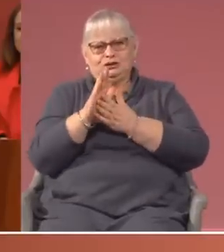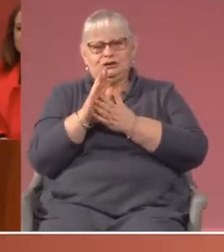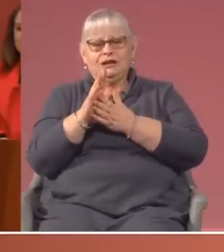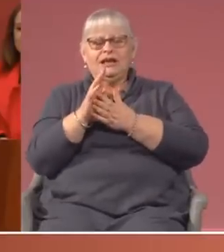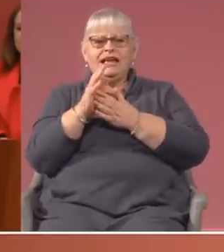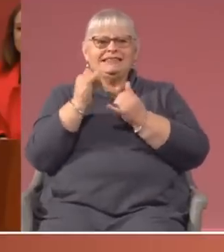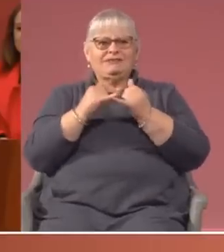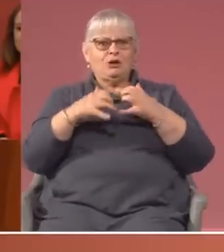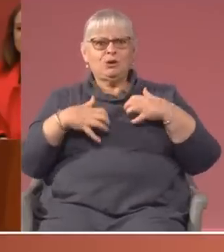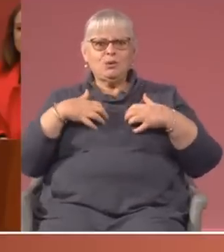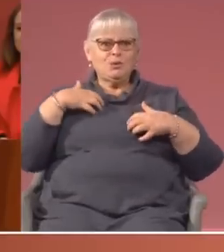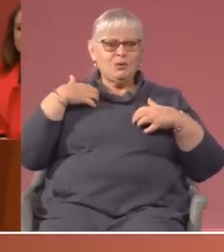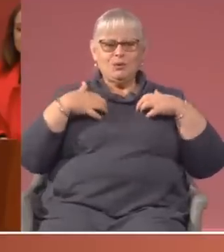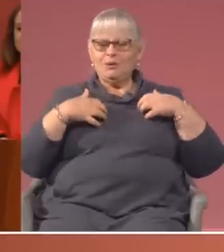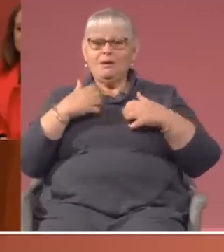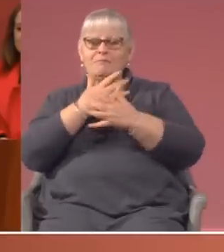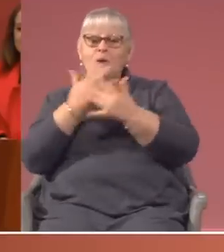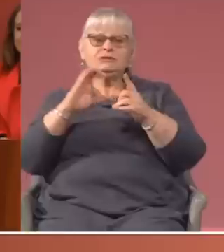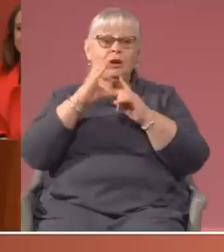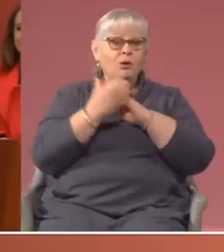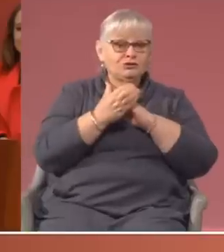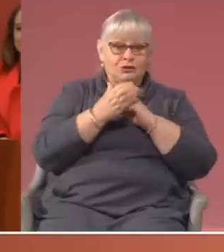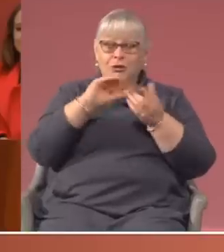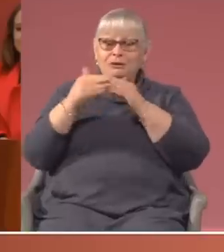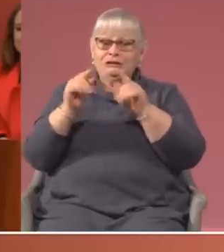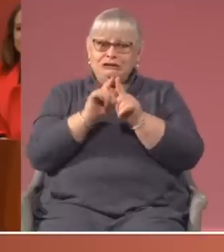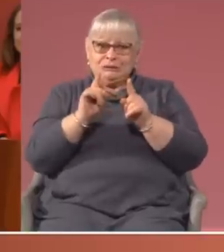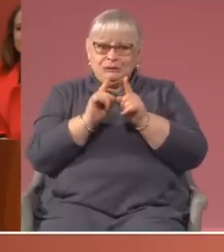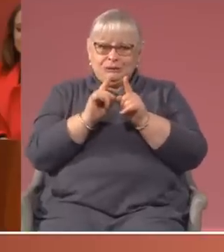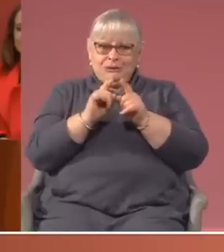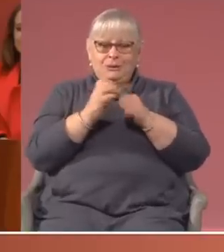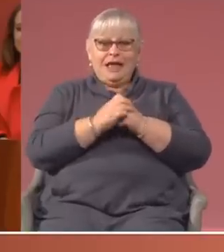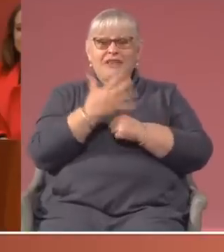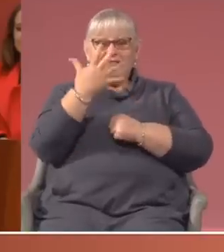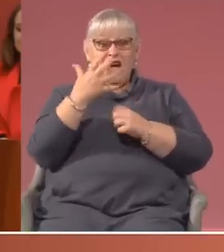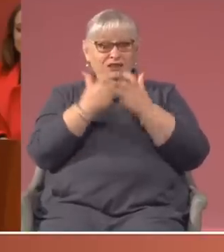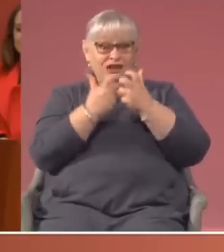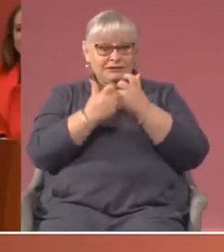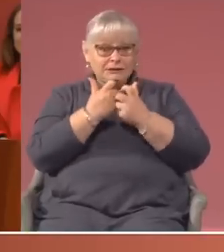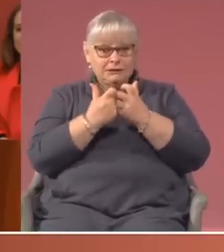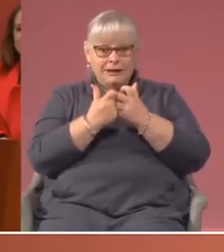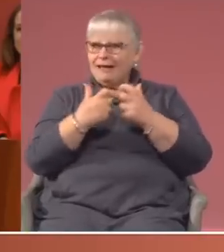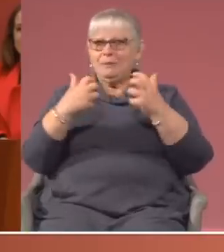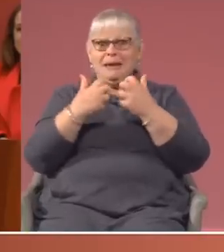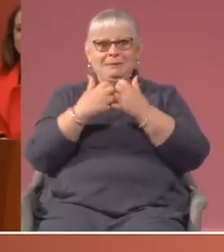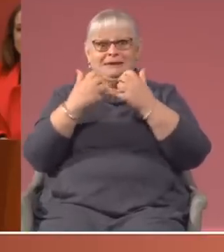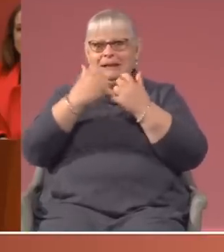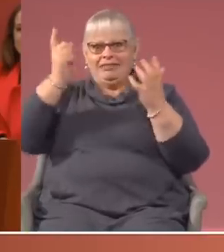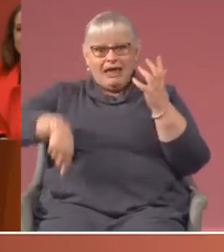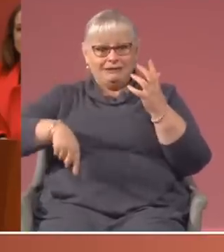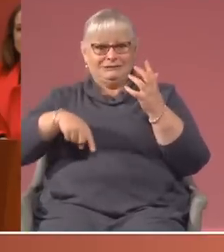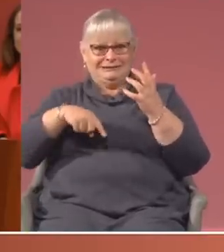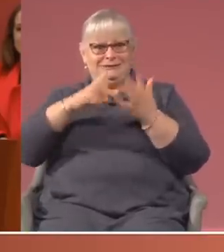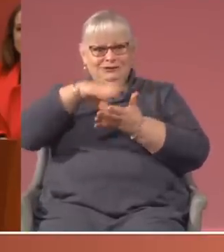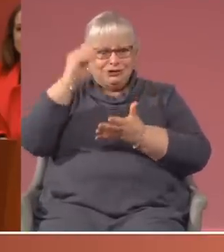vibrant and growing multicultural community. We're also home to 5 universities, hosting tens of thousands of students with researchers and